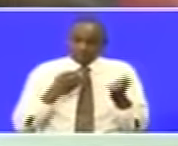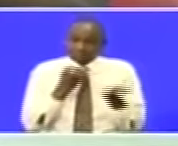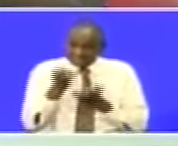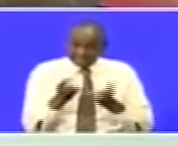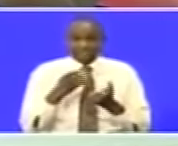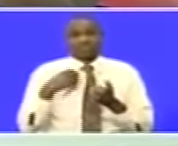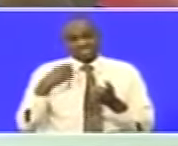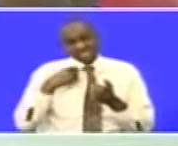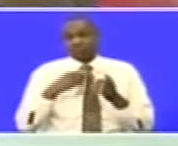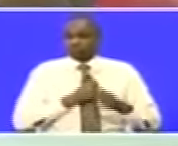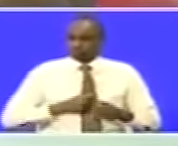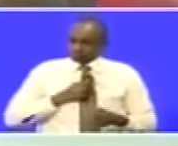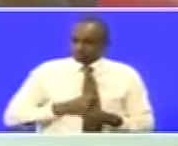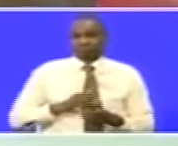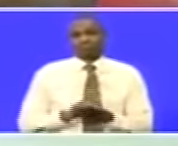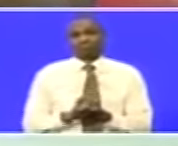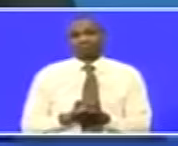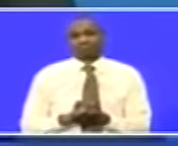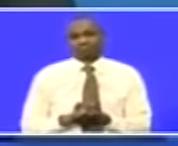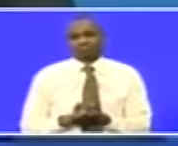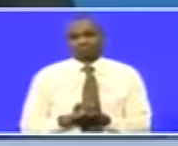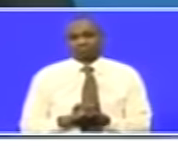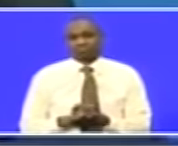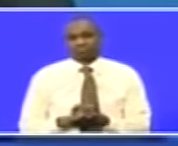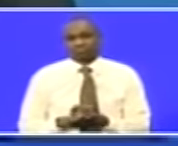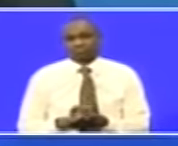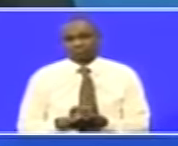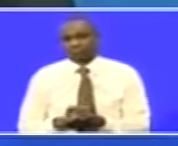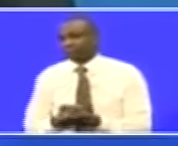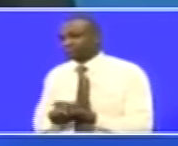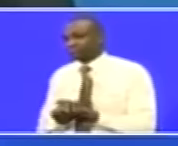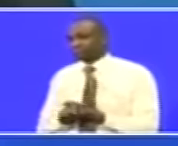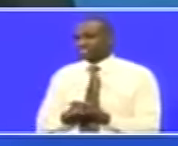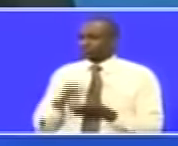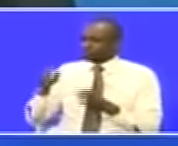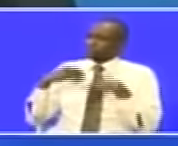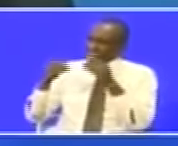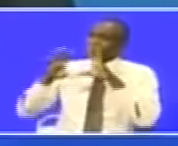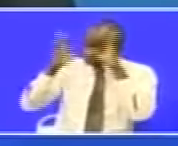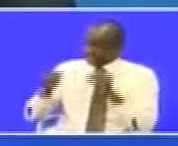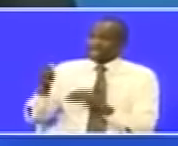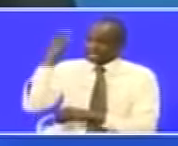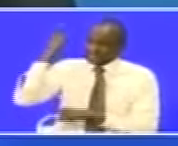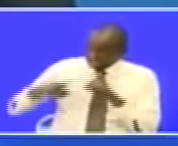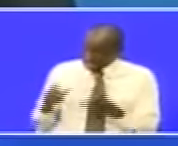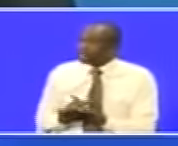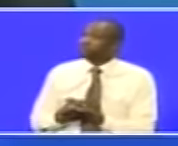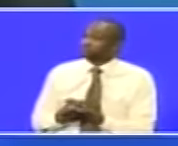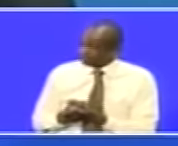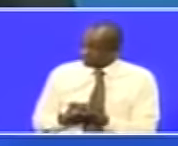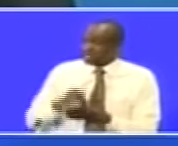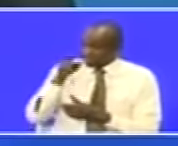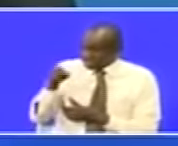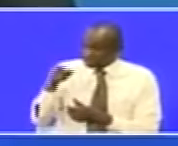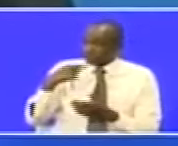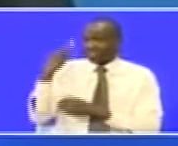face, especially on KTN. CS Treasury presented the budget last year. Yeah. And